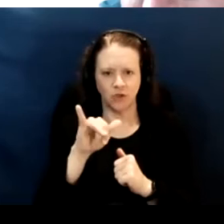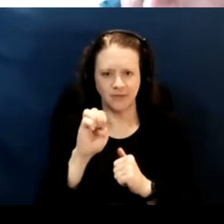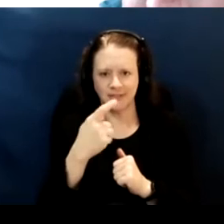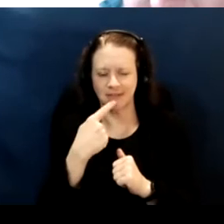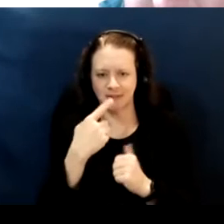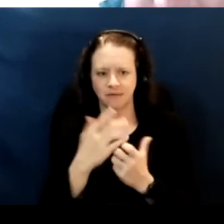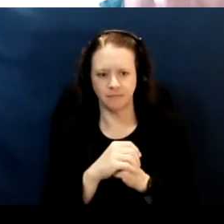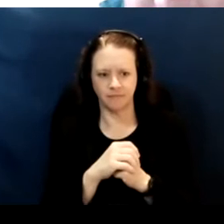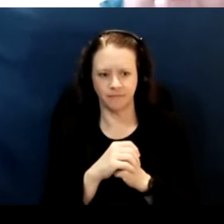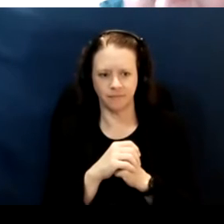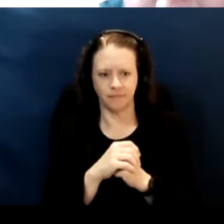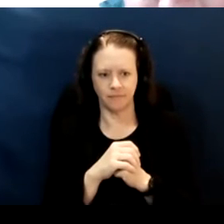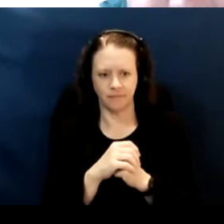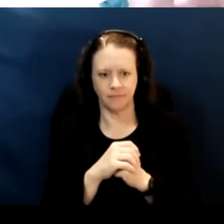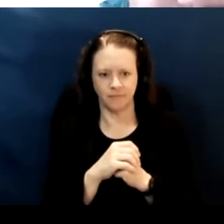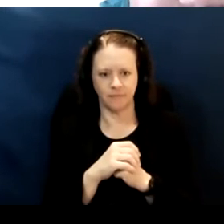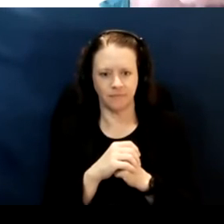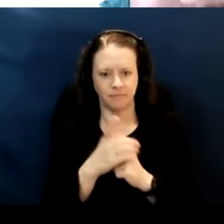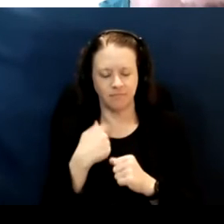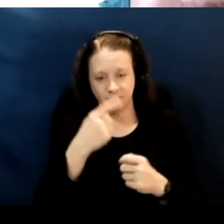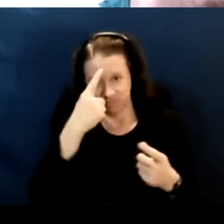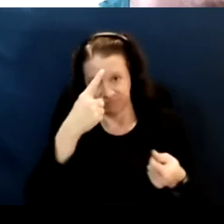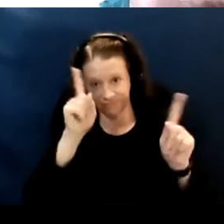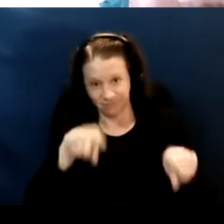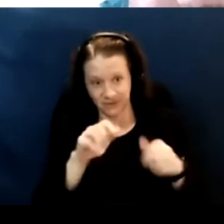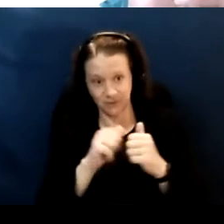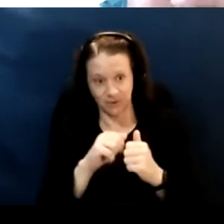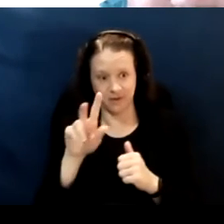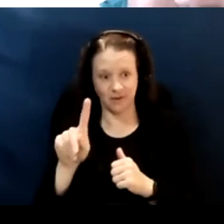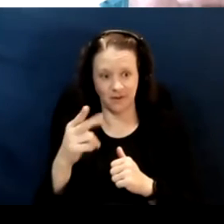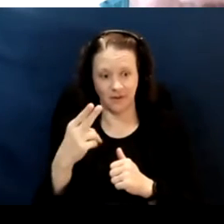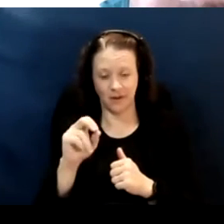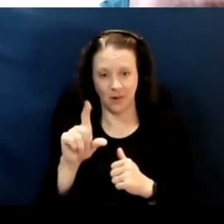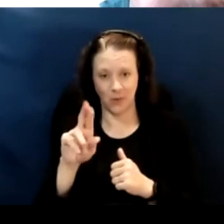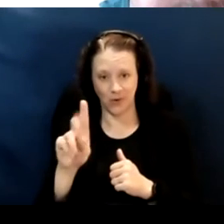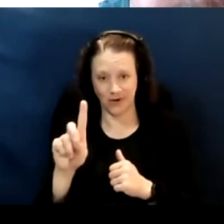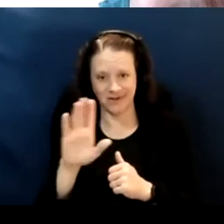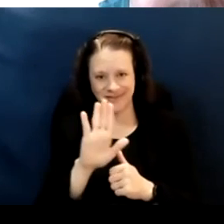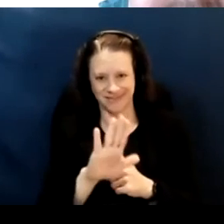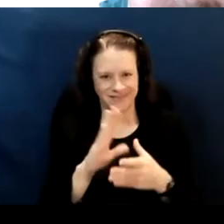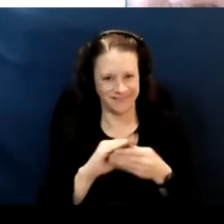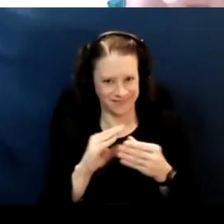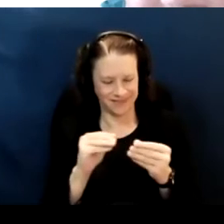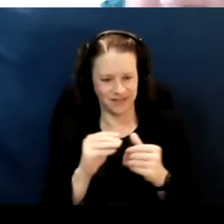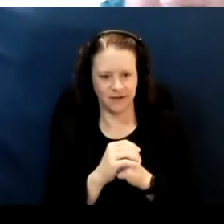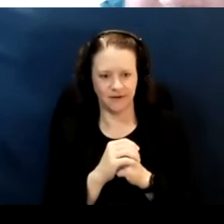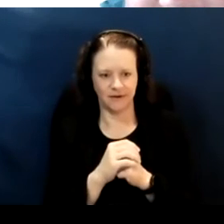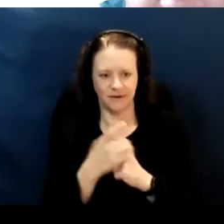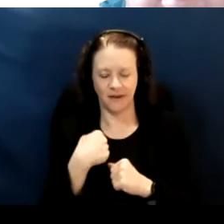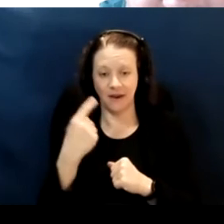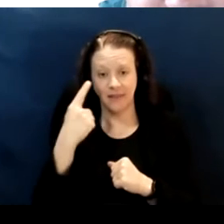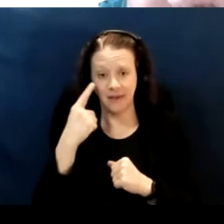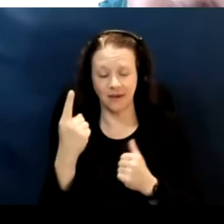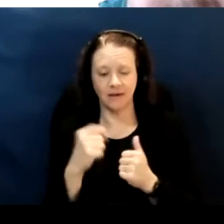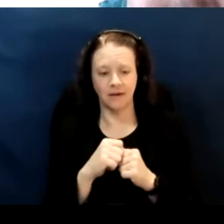Well, I would say similarly to what Kholoud said. So I think